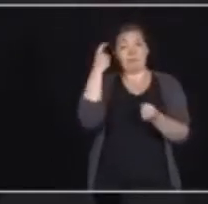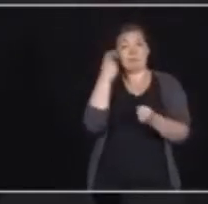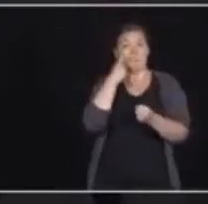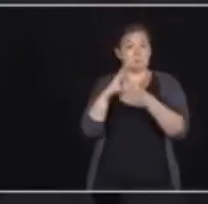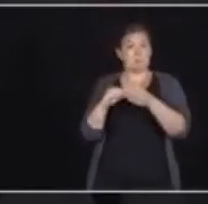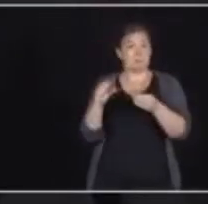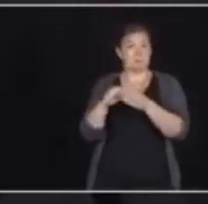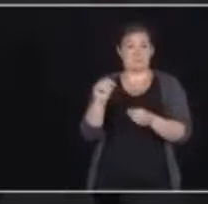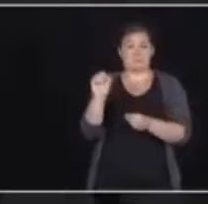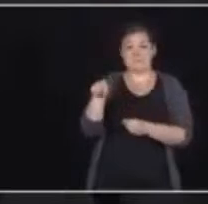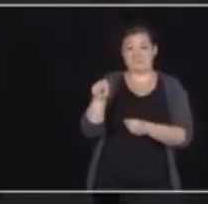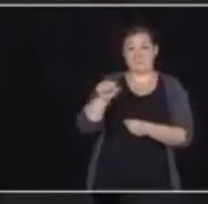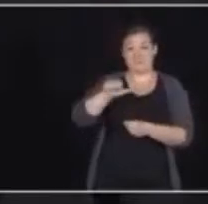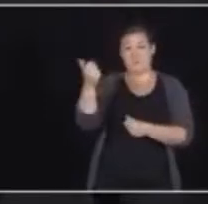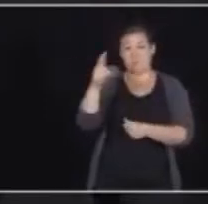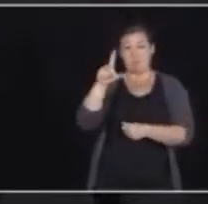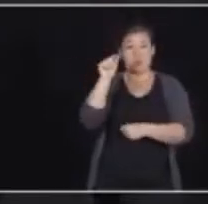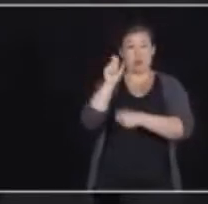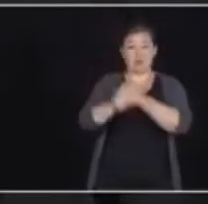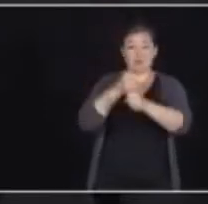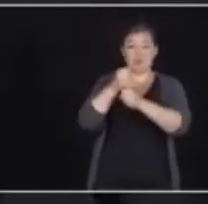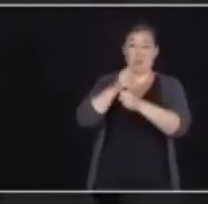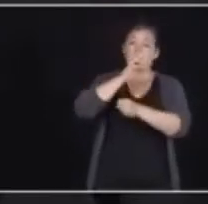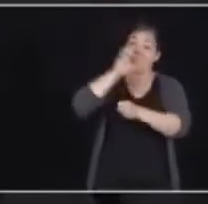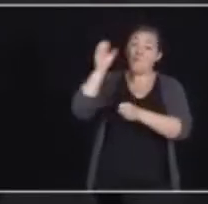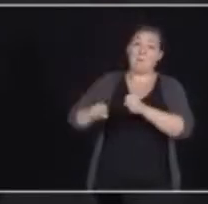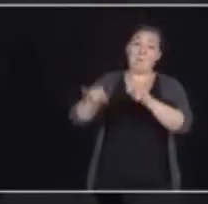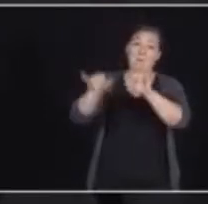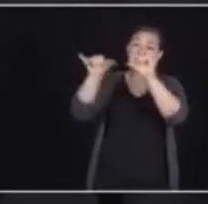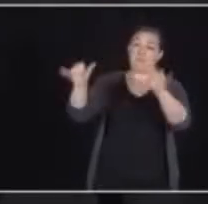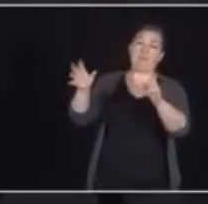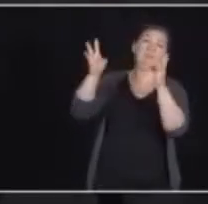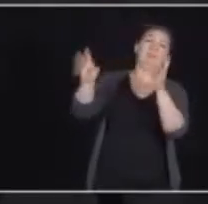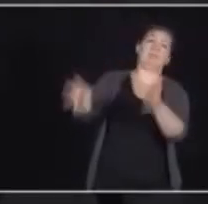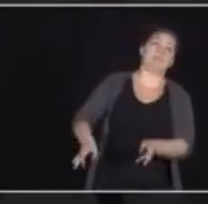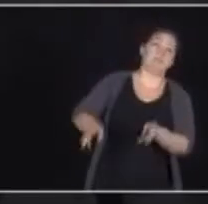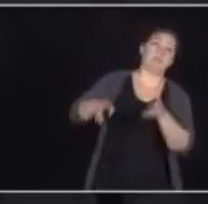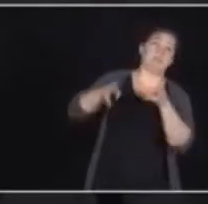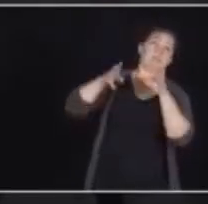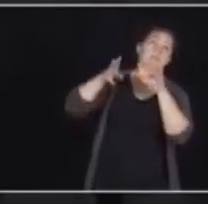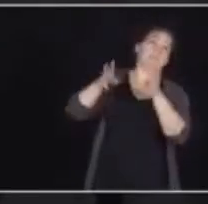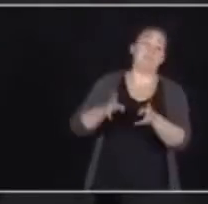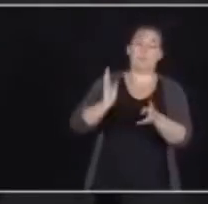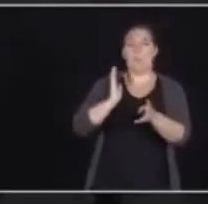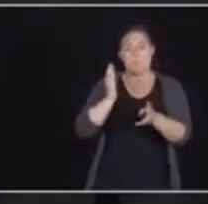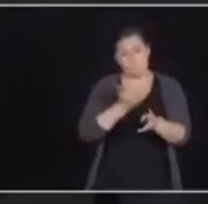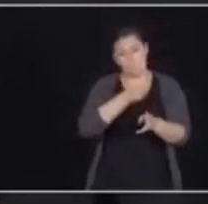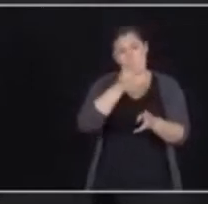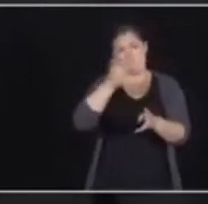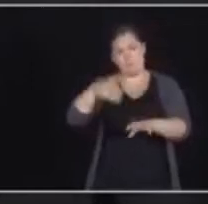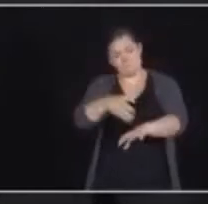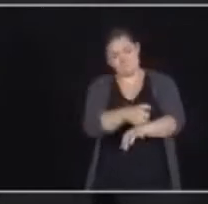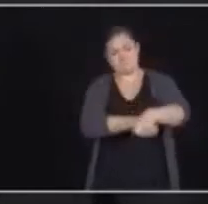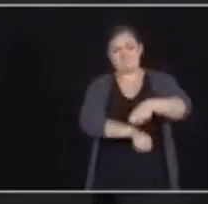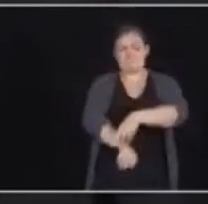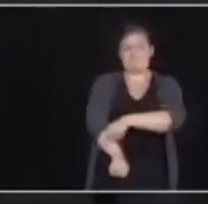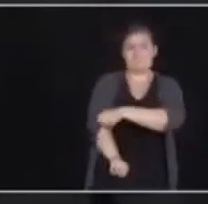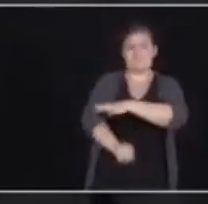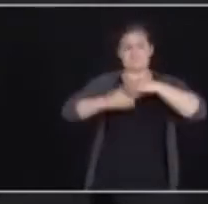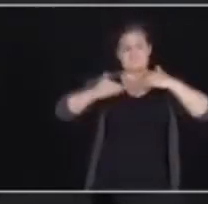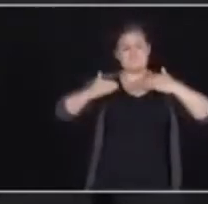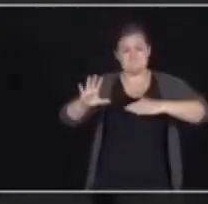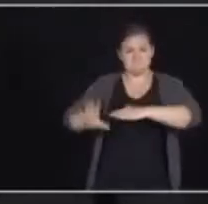been decades that this whole sector has been neglected, and it's our government that is putting the dollars behind the redevelopment and